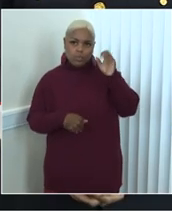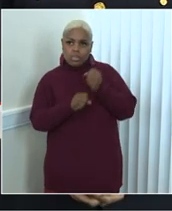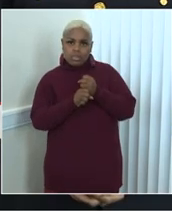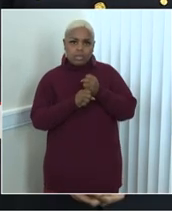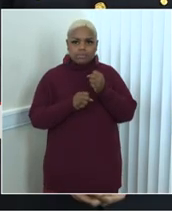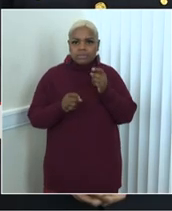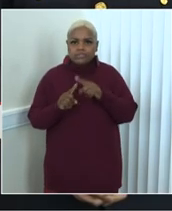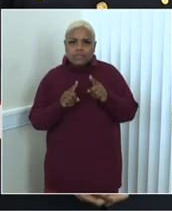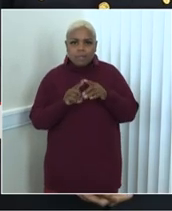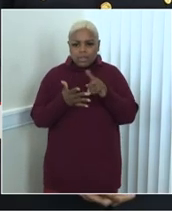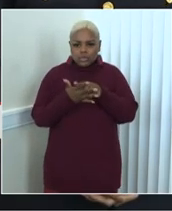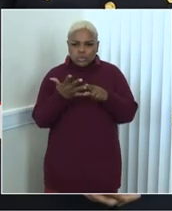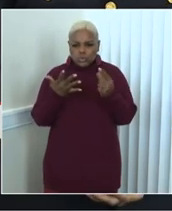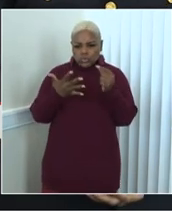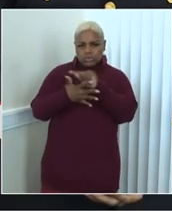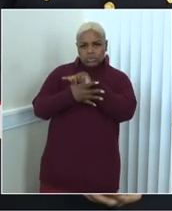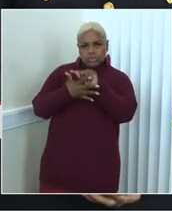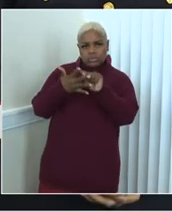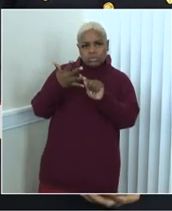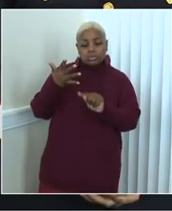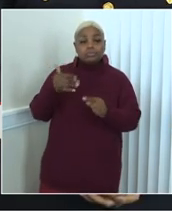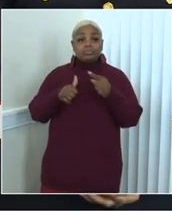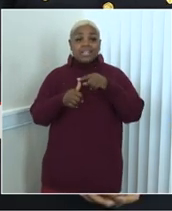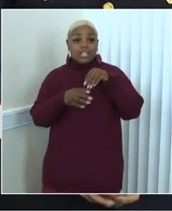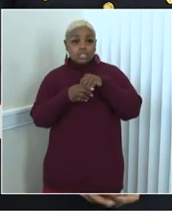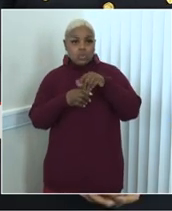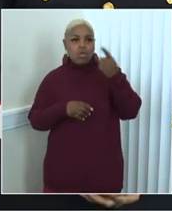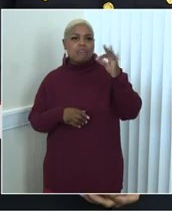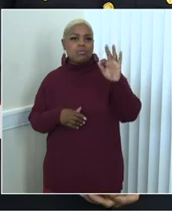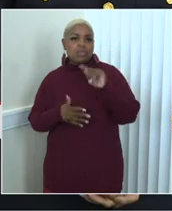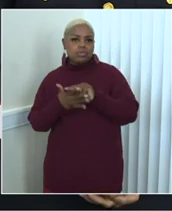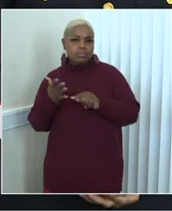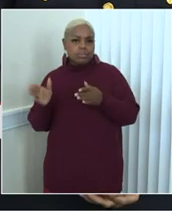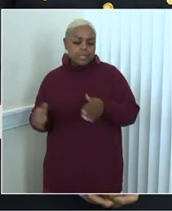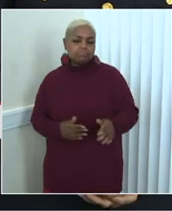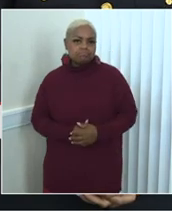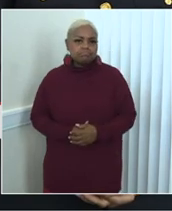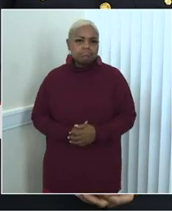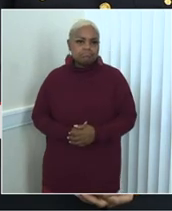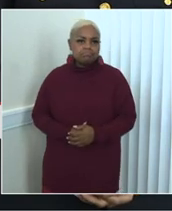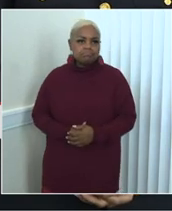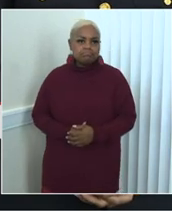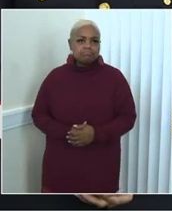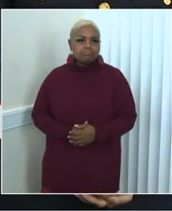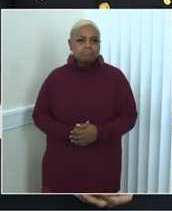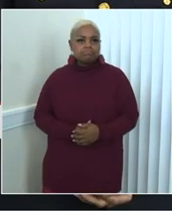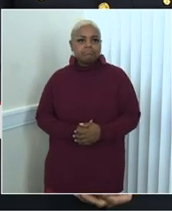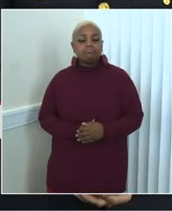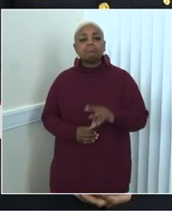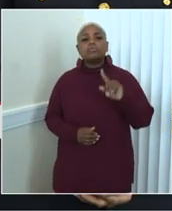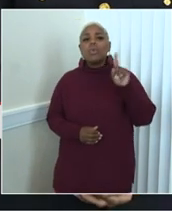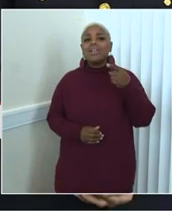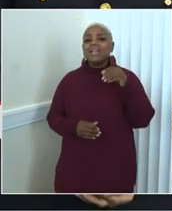plans. Was it just for the weather, or are there other security issues that flag laws? No other security